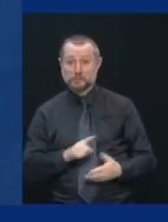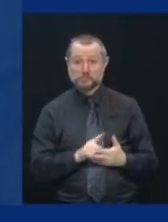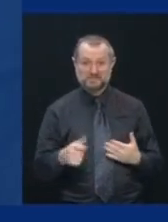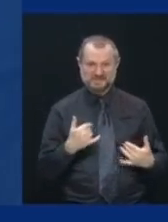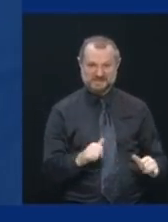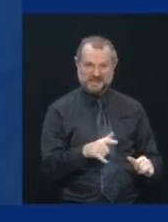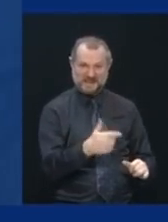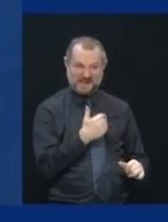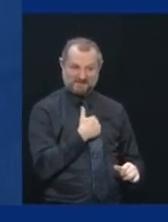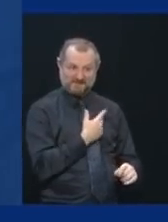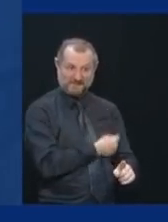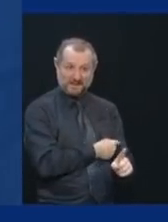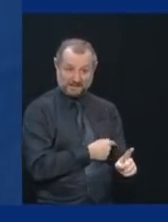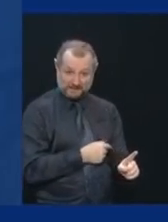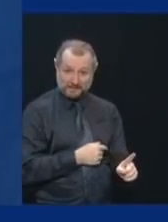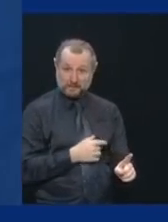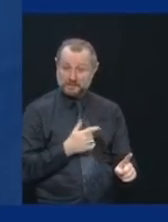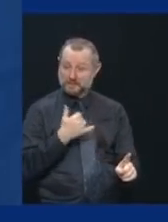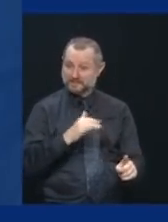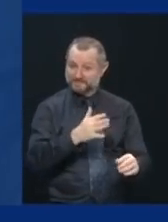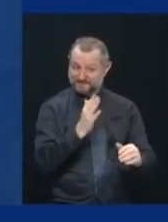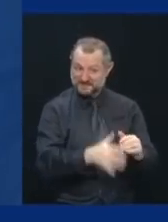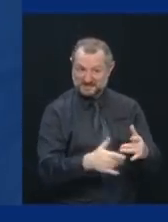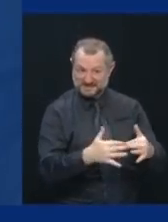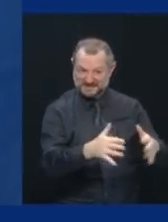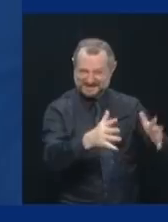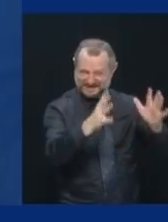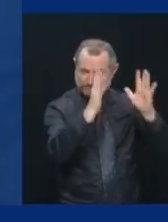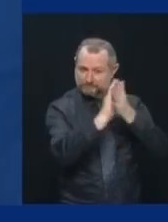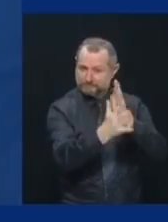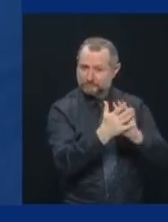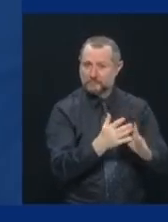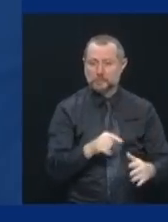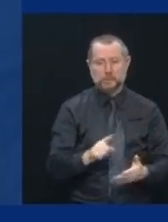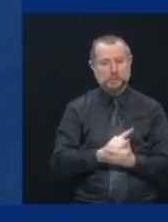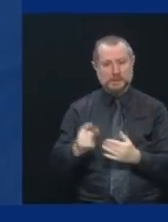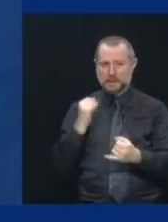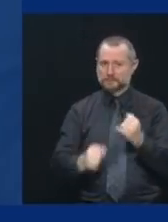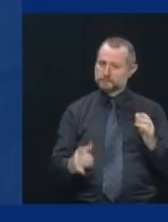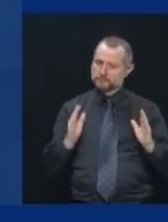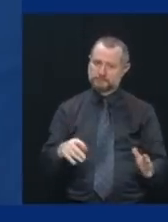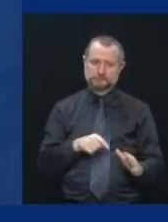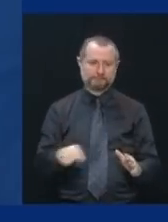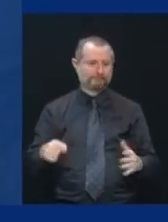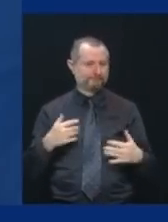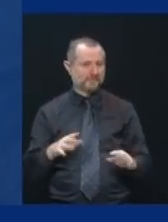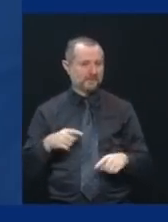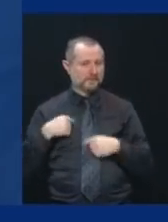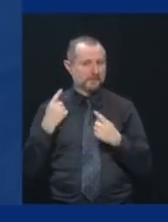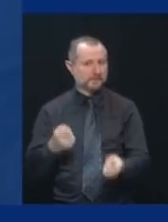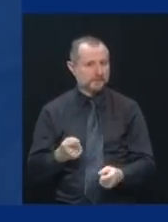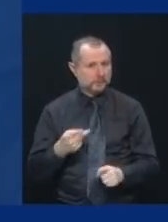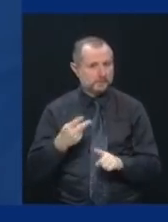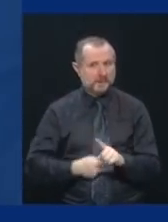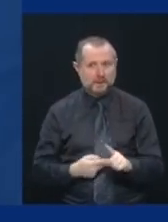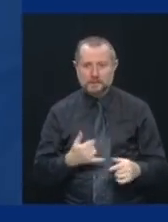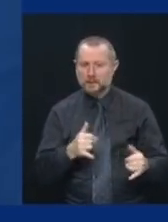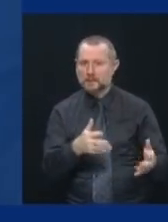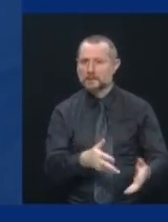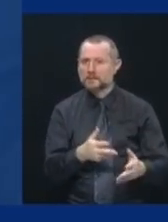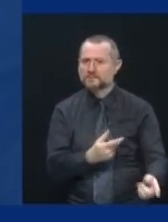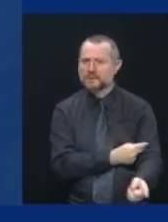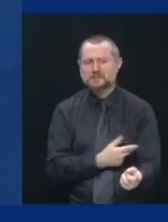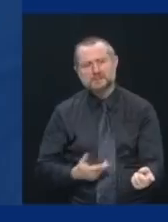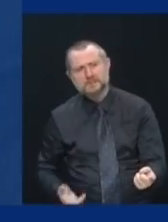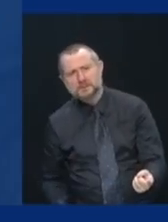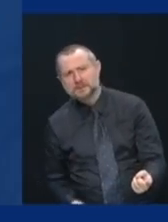their workers and finish, but this is it. It will have been over 2 months that they had the vaccine for